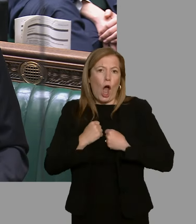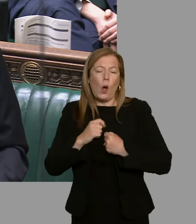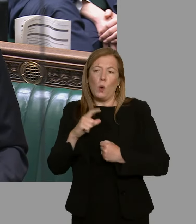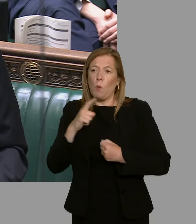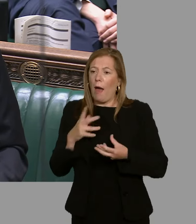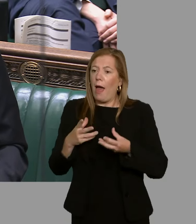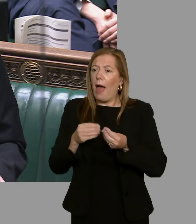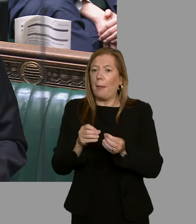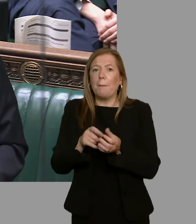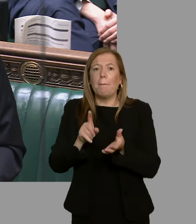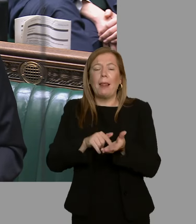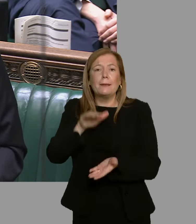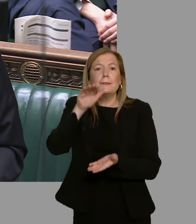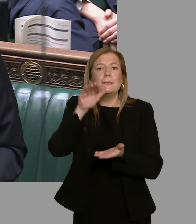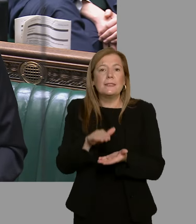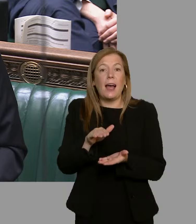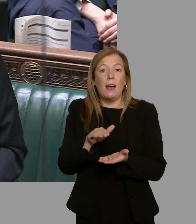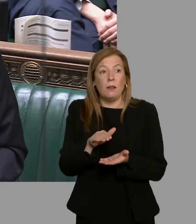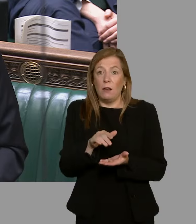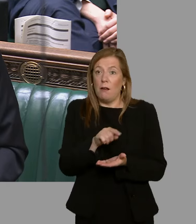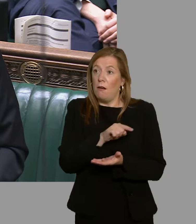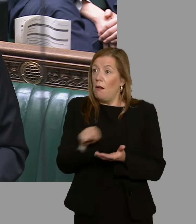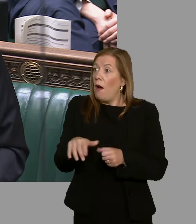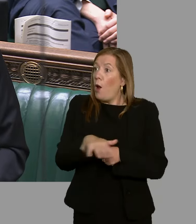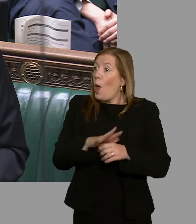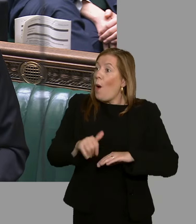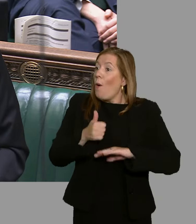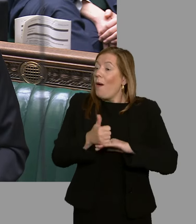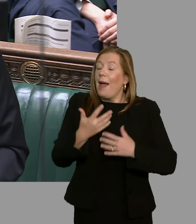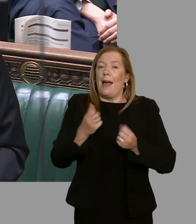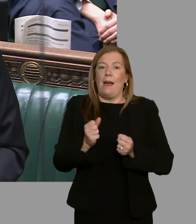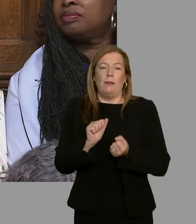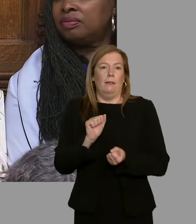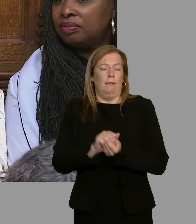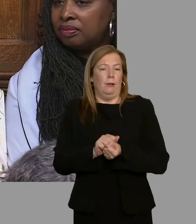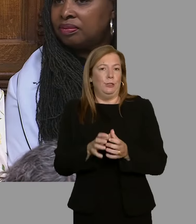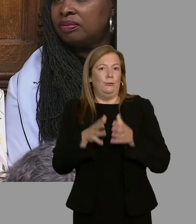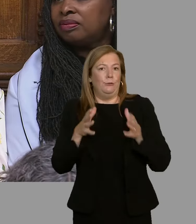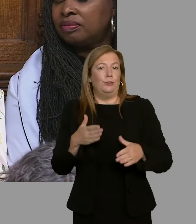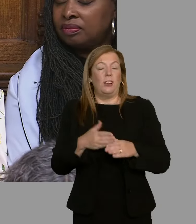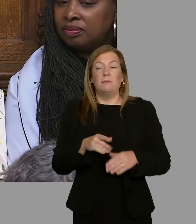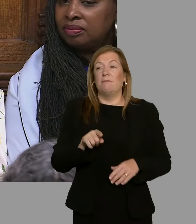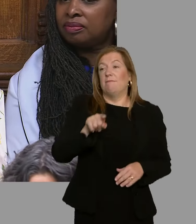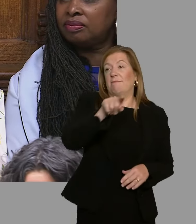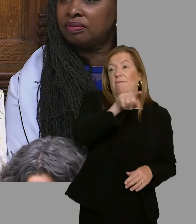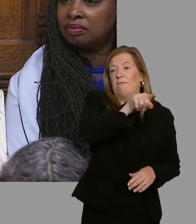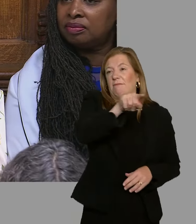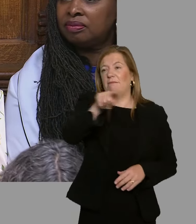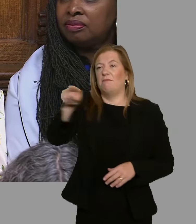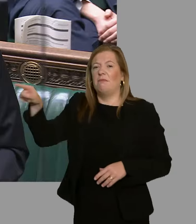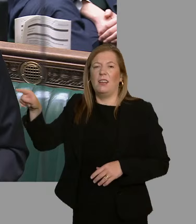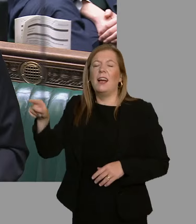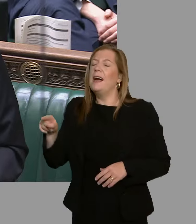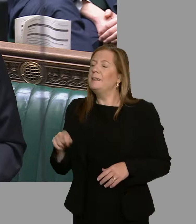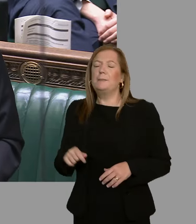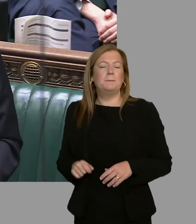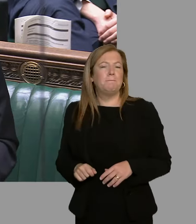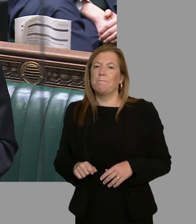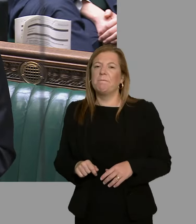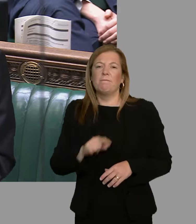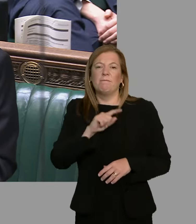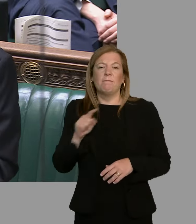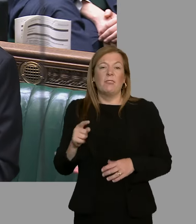offer. And the parties opposite are climate defeatists. Anti-jobs, anti-growth, anti-business and anti-investment.